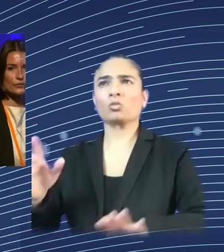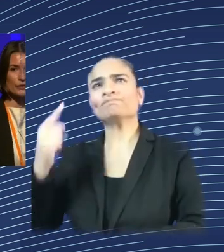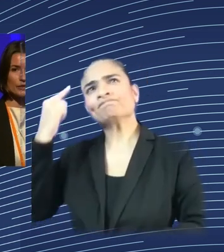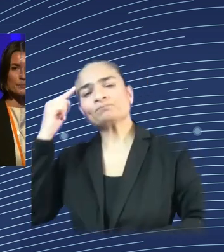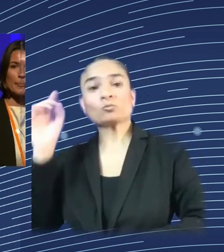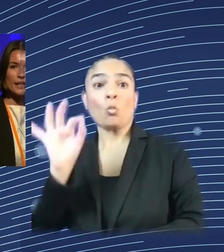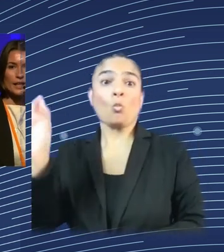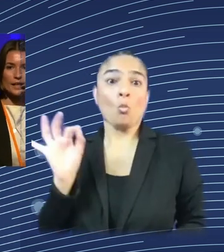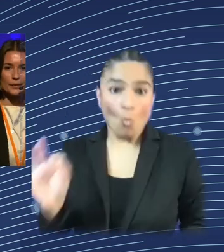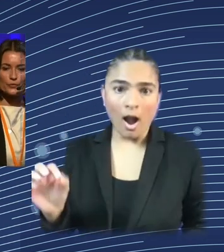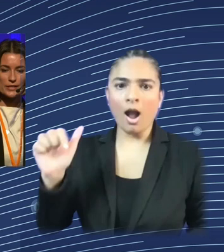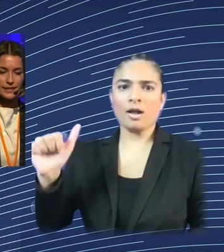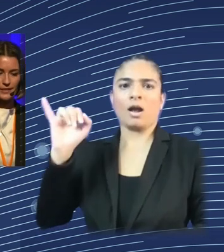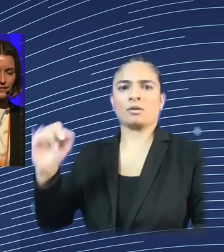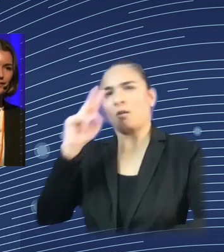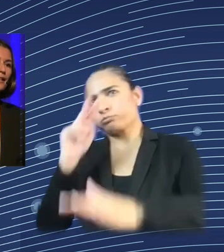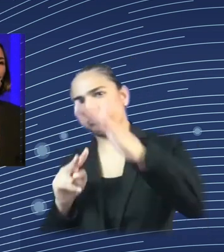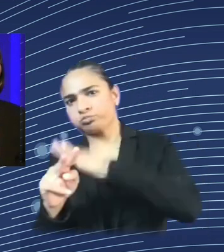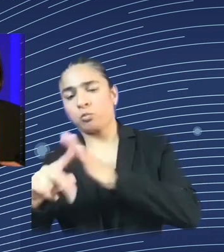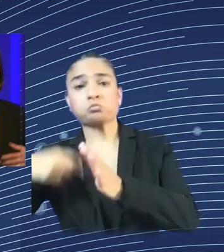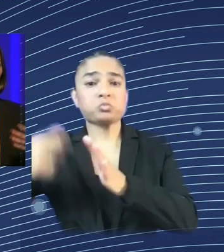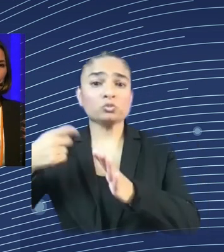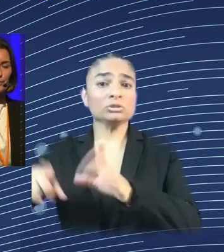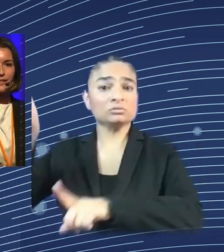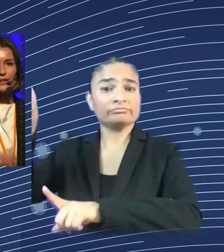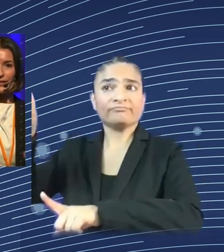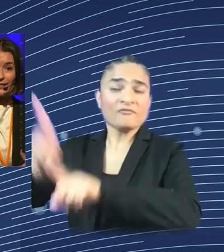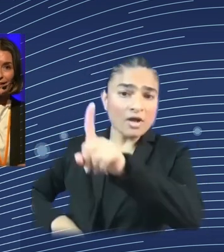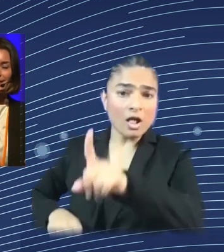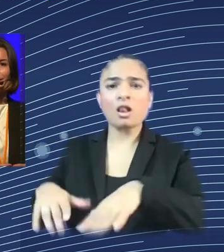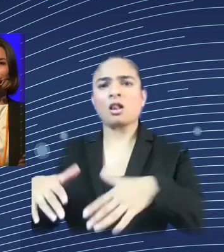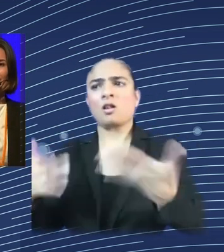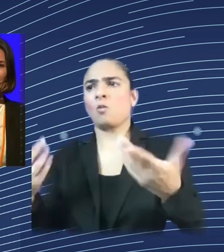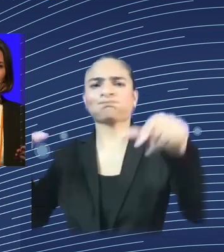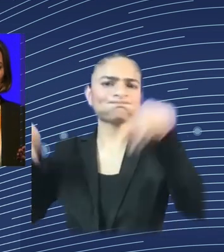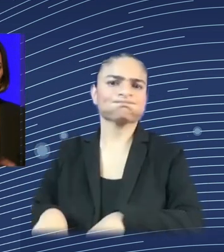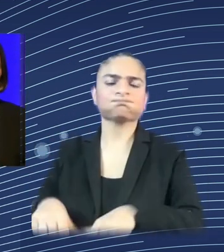consequences for citizens. But we see, on the other hand,